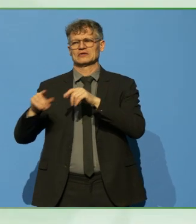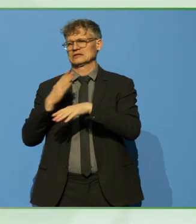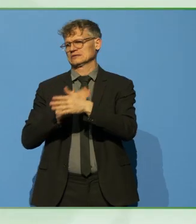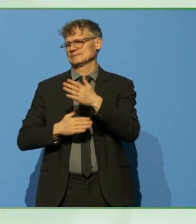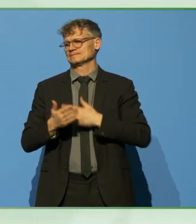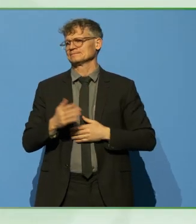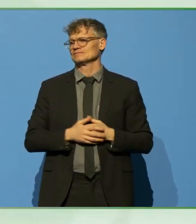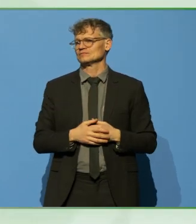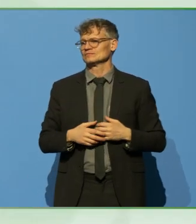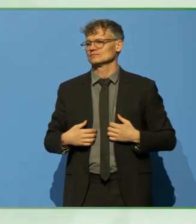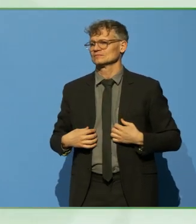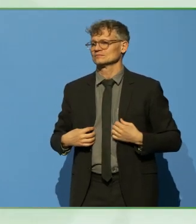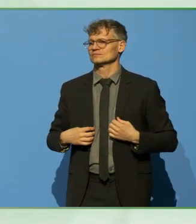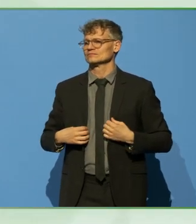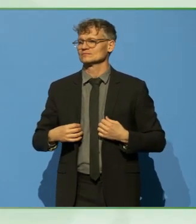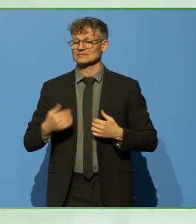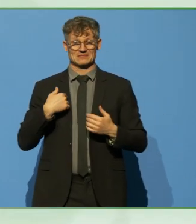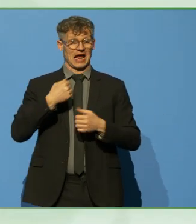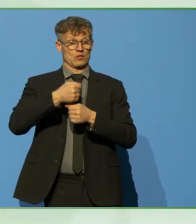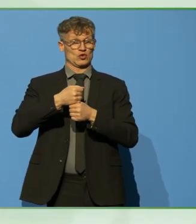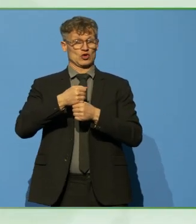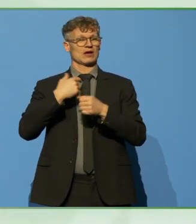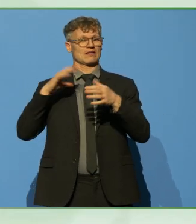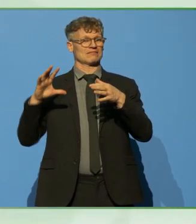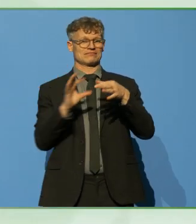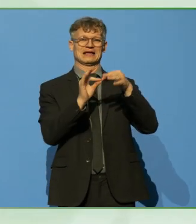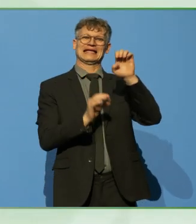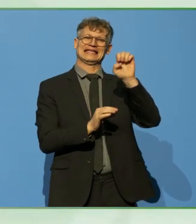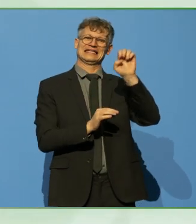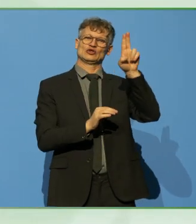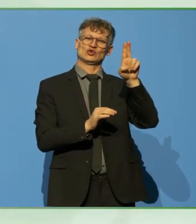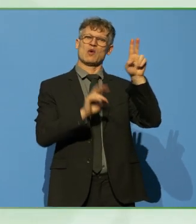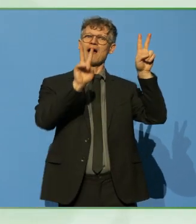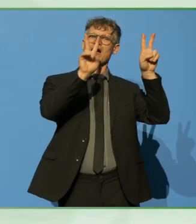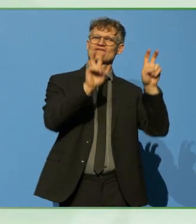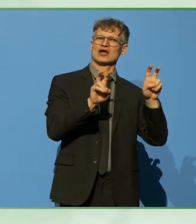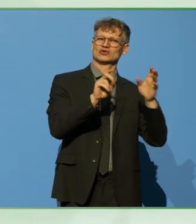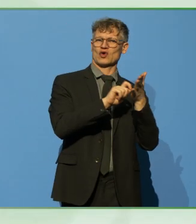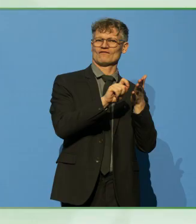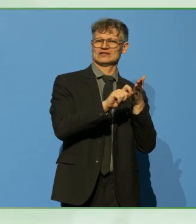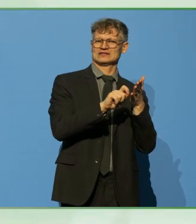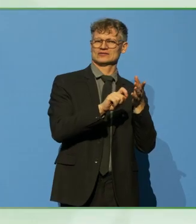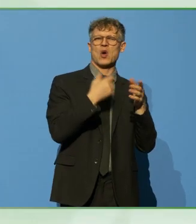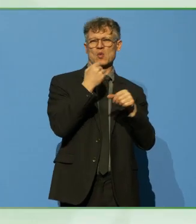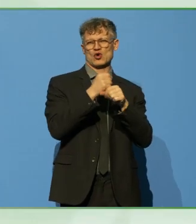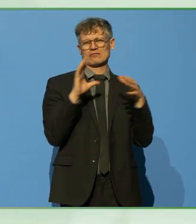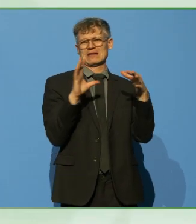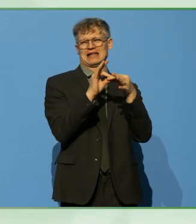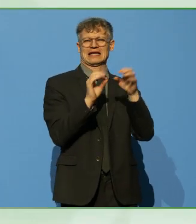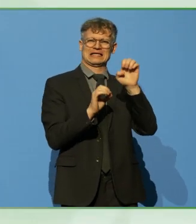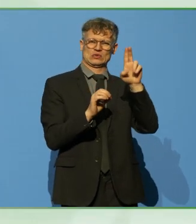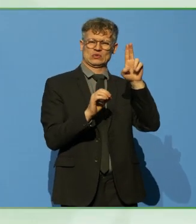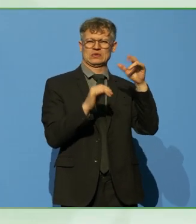EU Affairs Technical Office, so we work with the European institutions to, they're very aware of this,